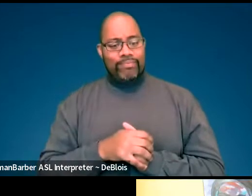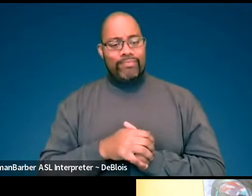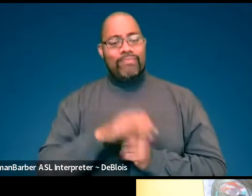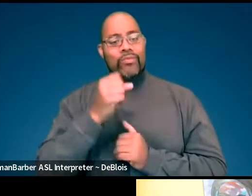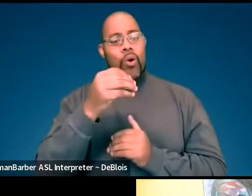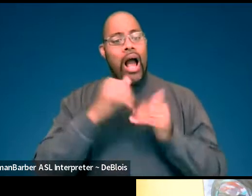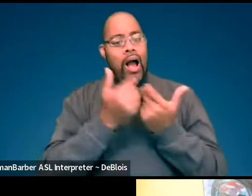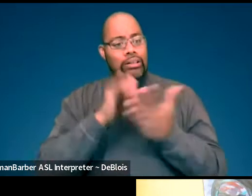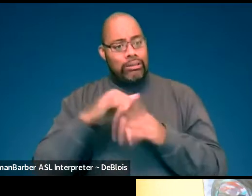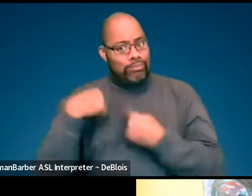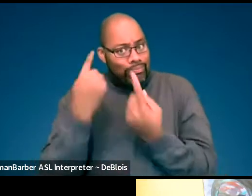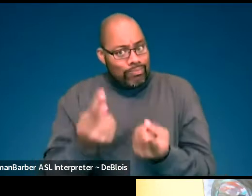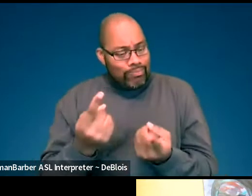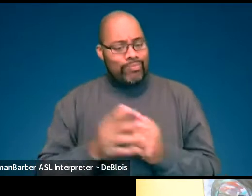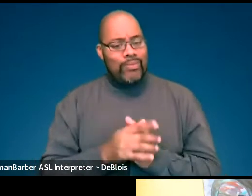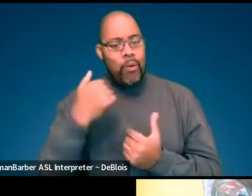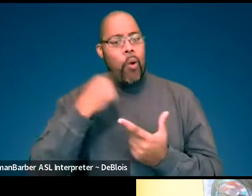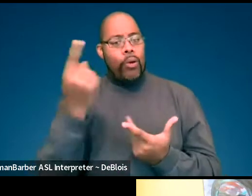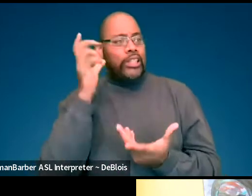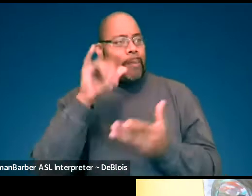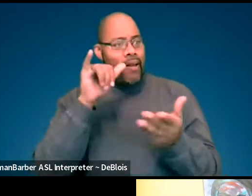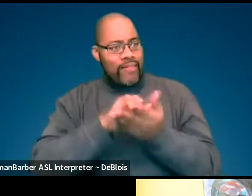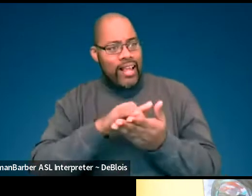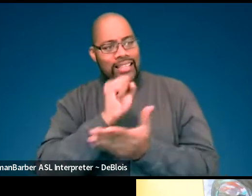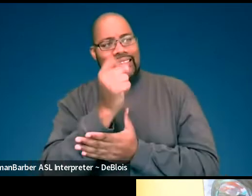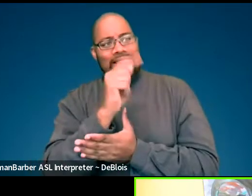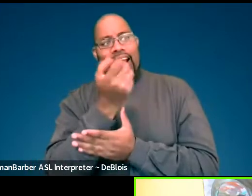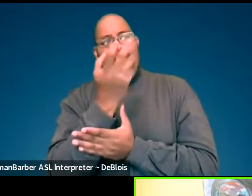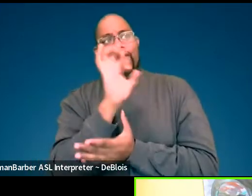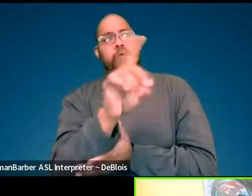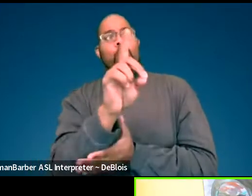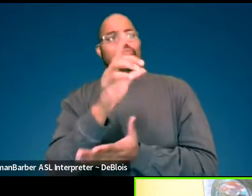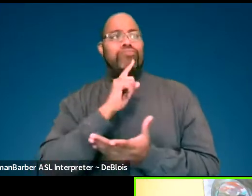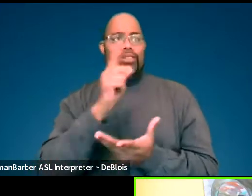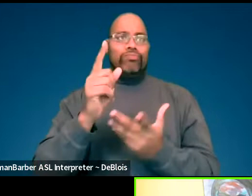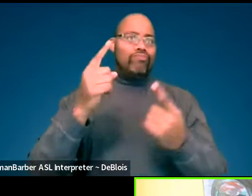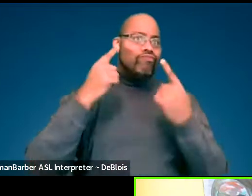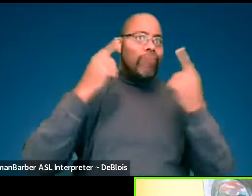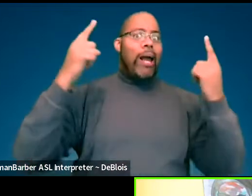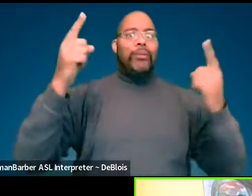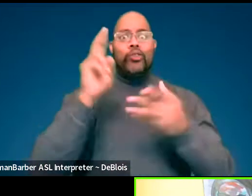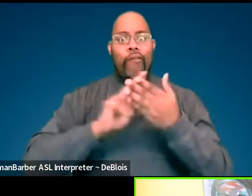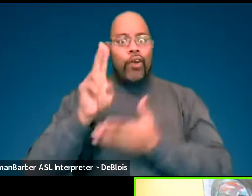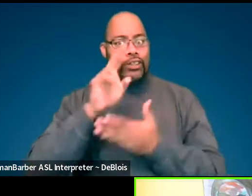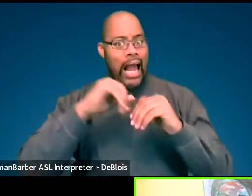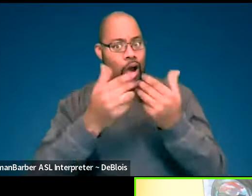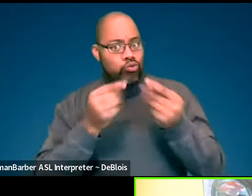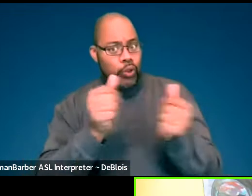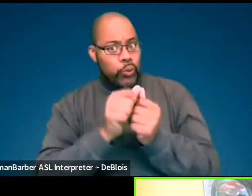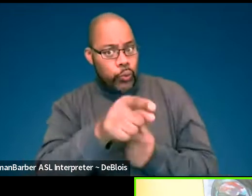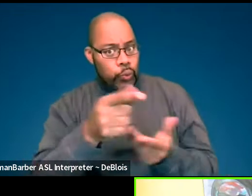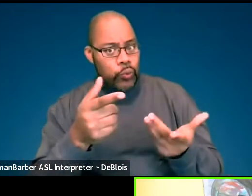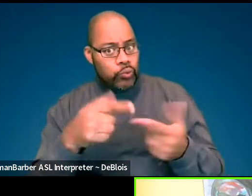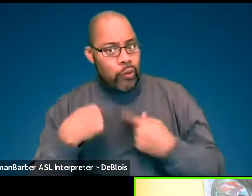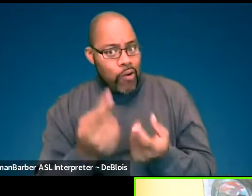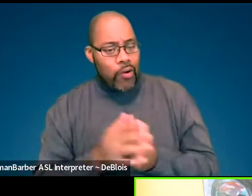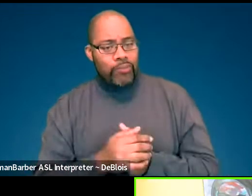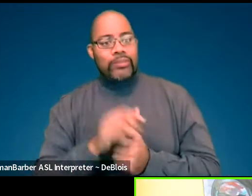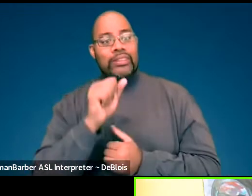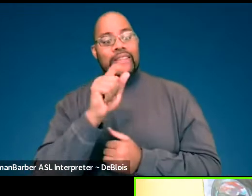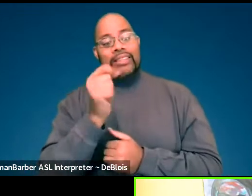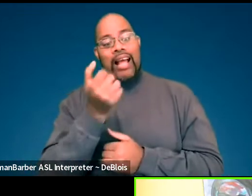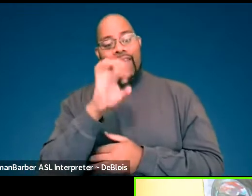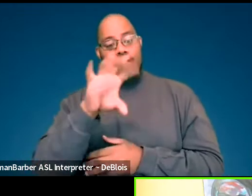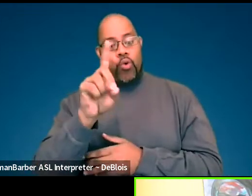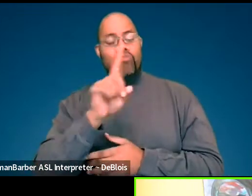So how's it been, first of all? Because we always hear about Stanford, as one of the big universities. How are they treating you, first of all? Yeah, Stanford's treating